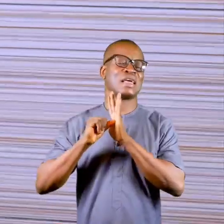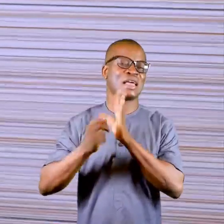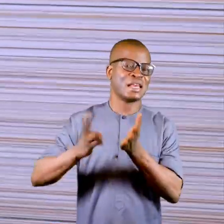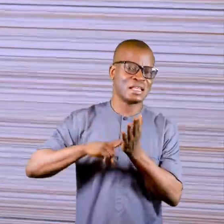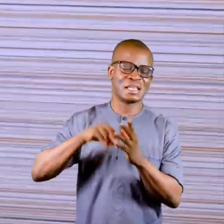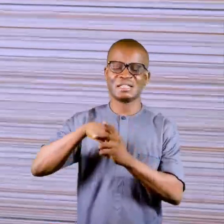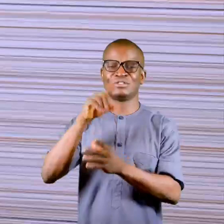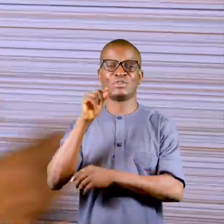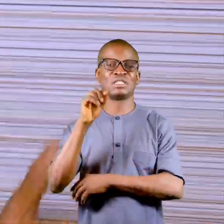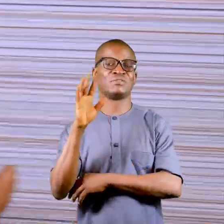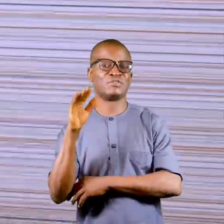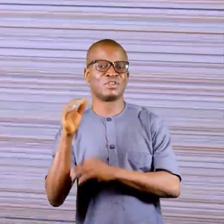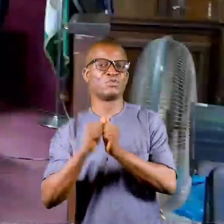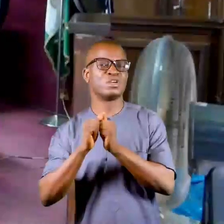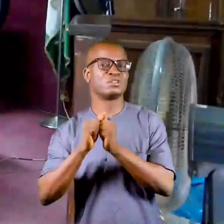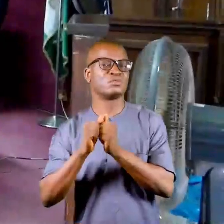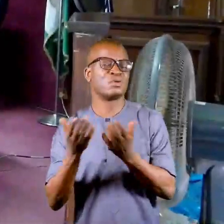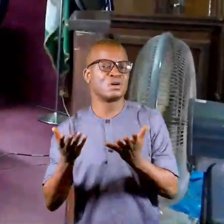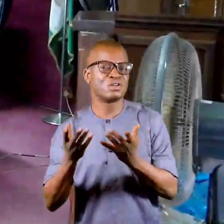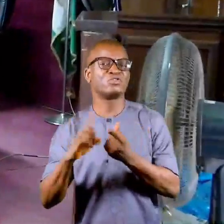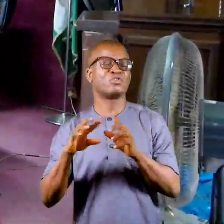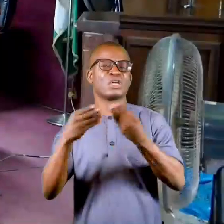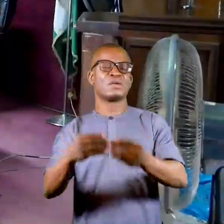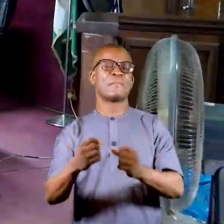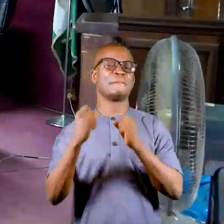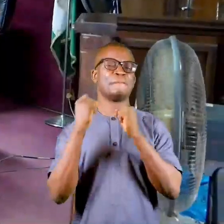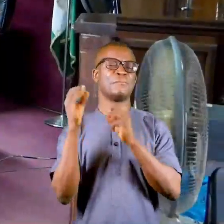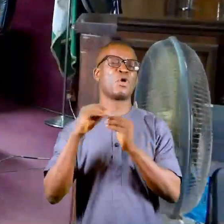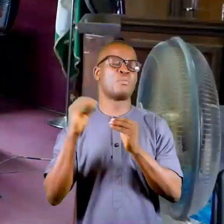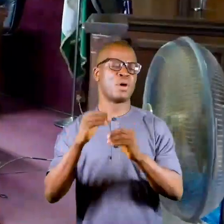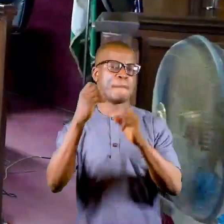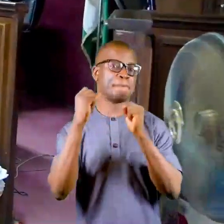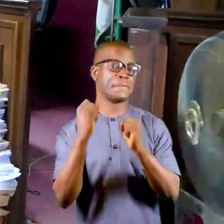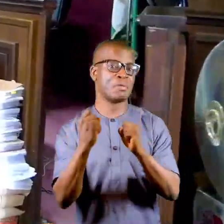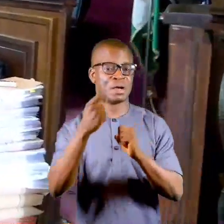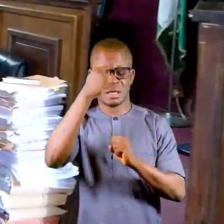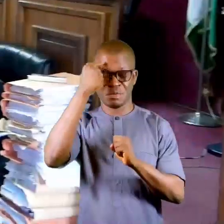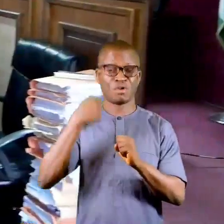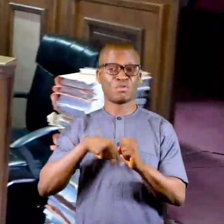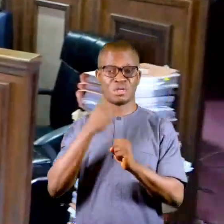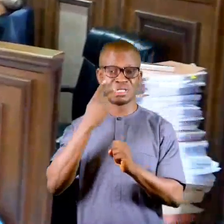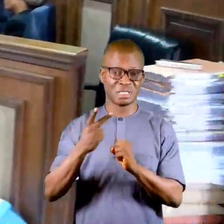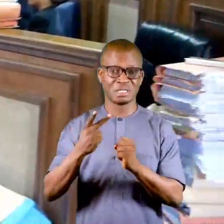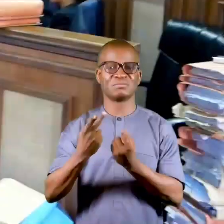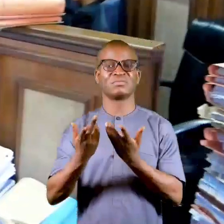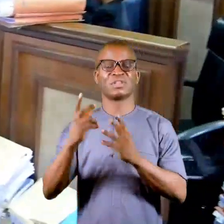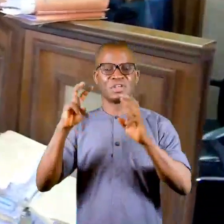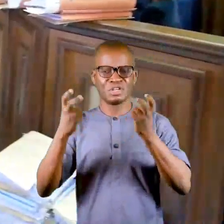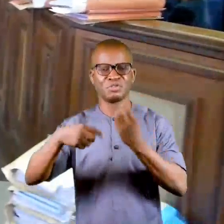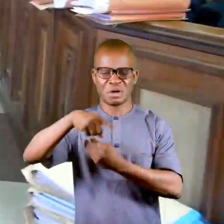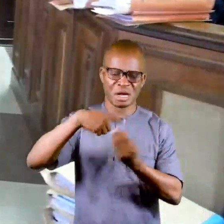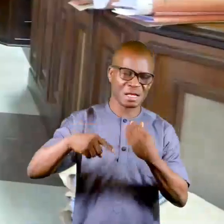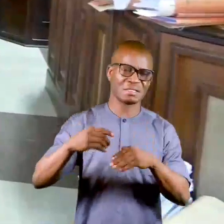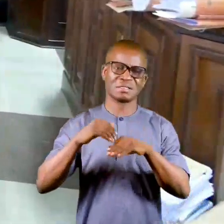re-enacted in 2015. And the essence of that was to give it strength, more strength, because we discovered that the deterrent measures arising from